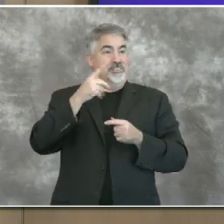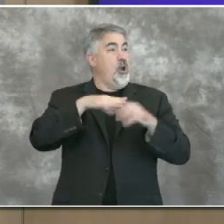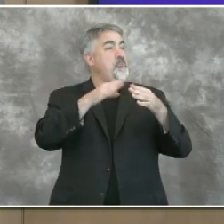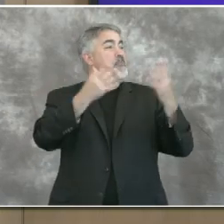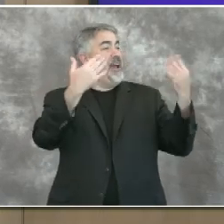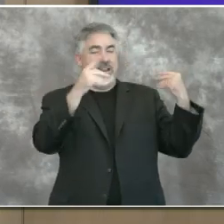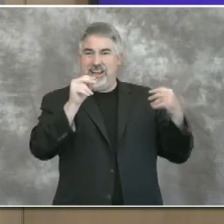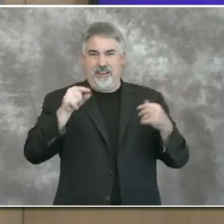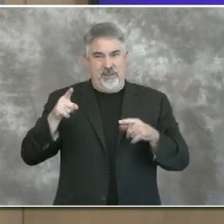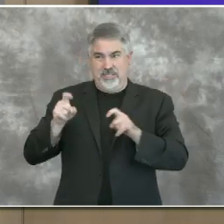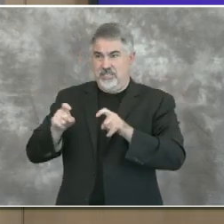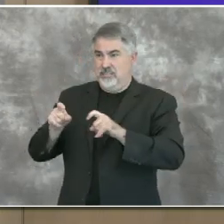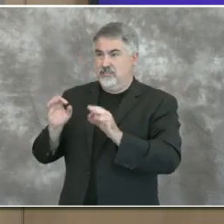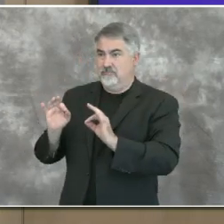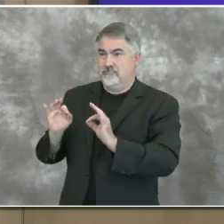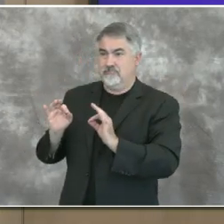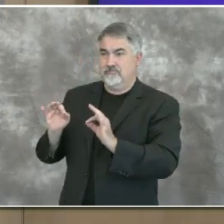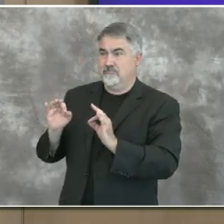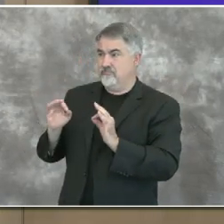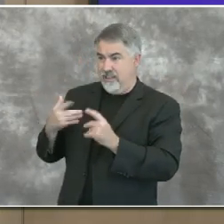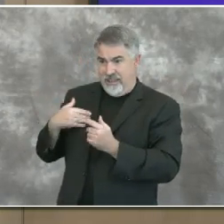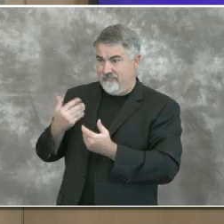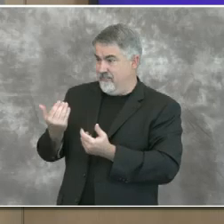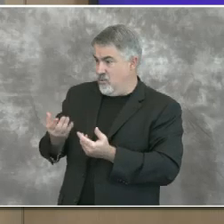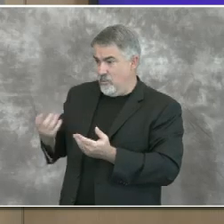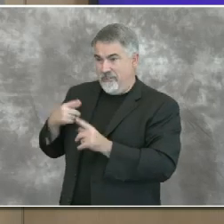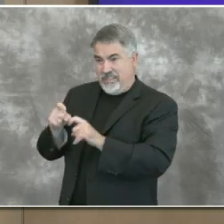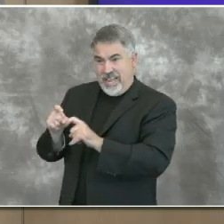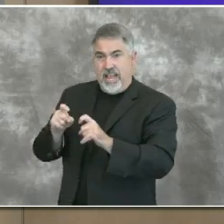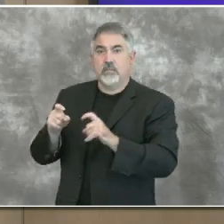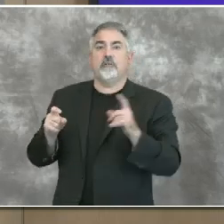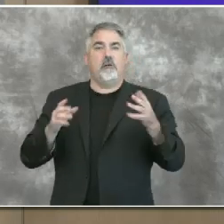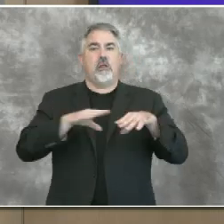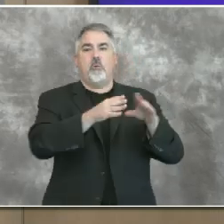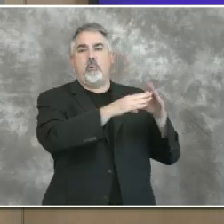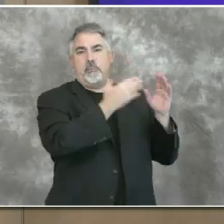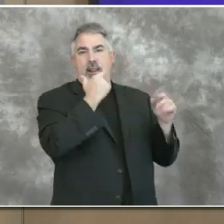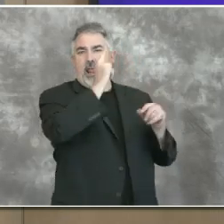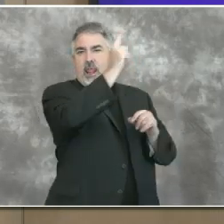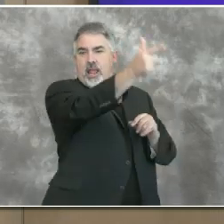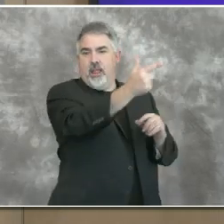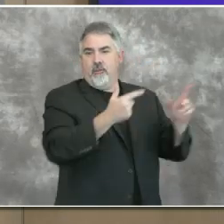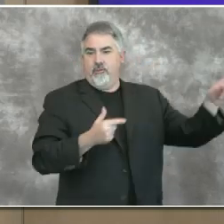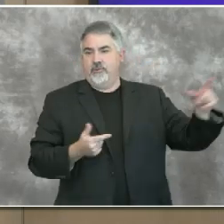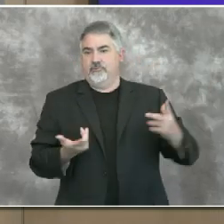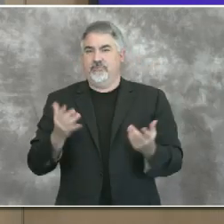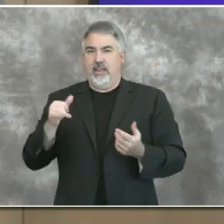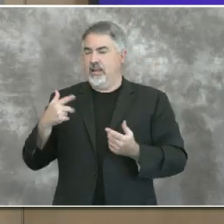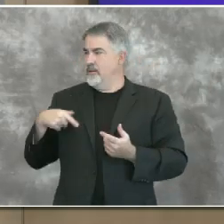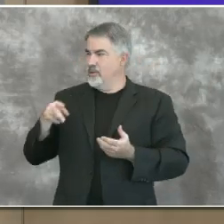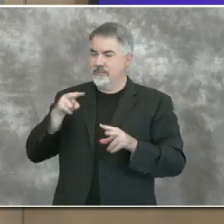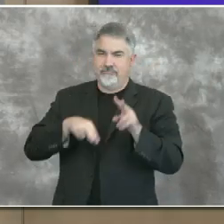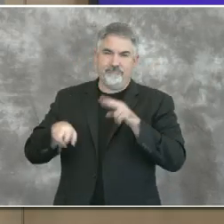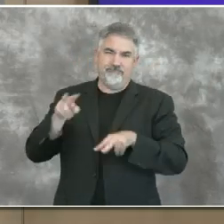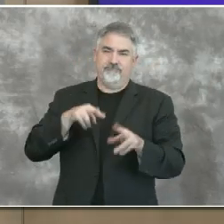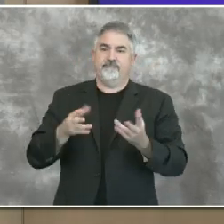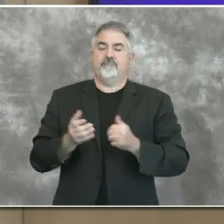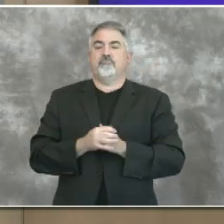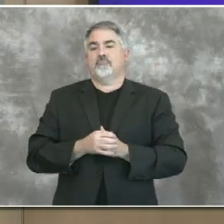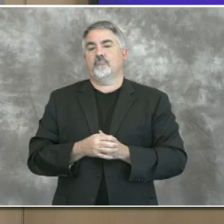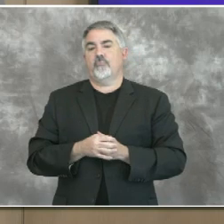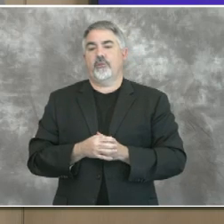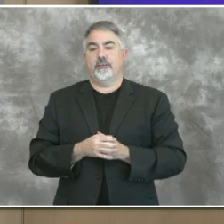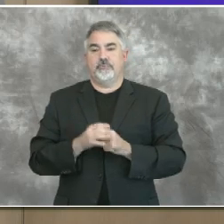place in order to even consider what the next steps may look like. Understanding the importance of both of these efforts, both ensuring the accuracy